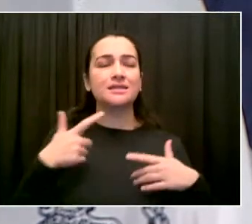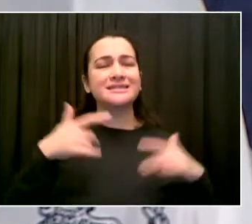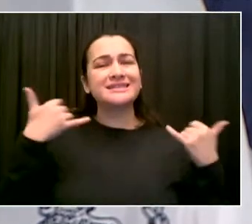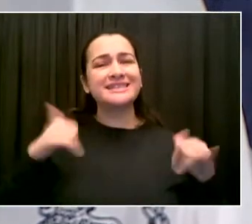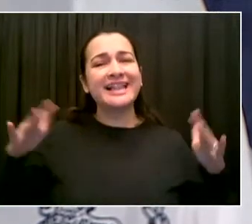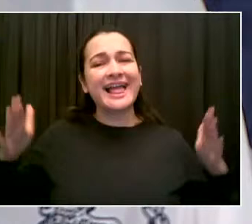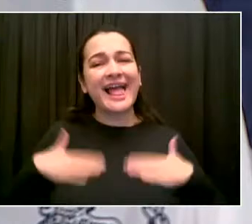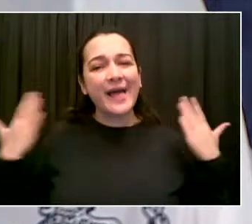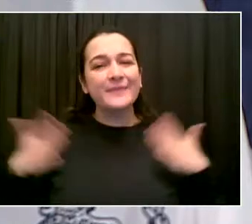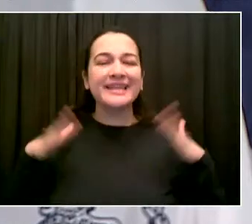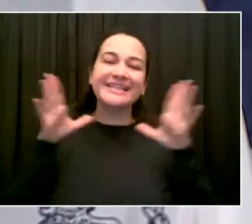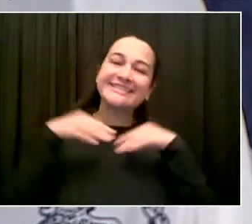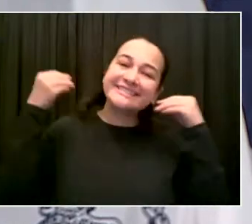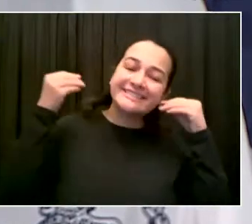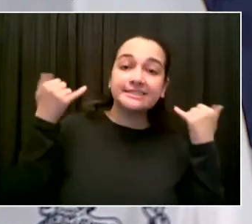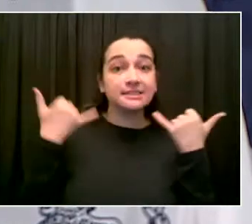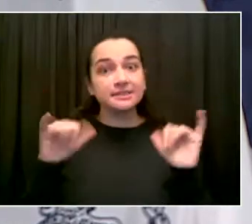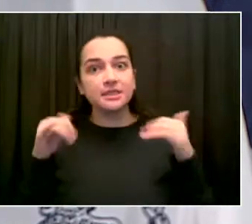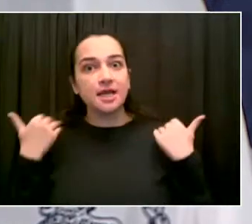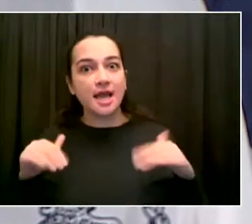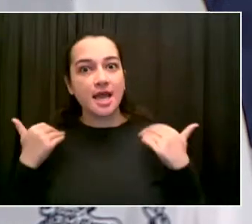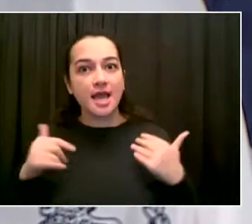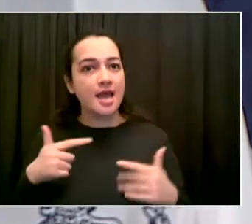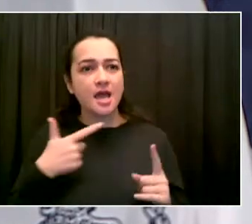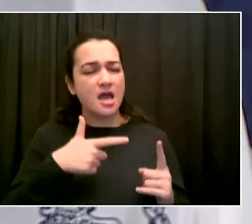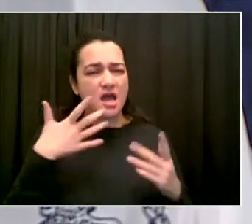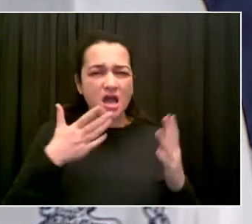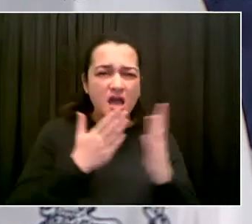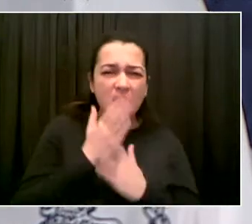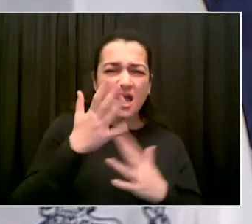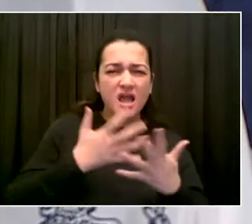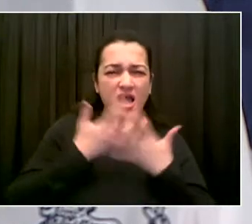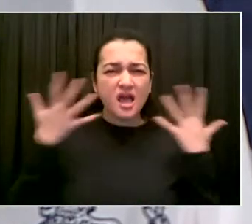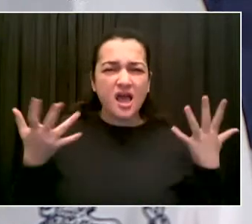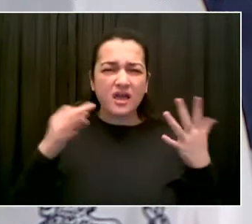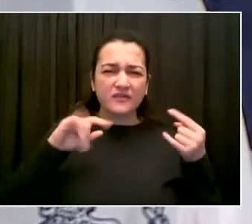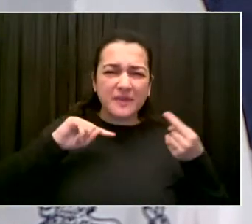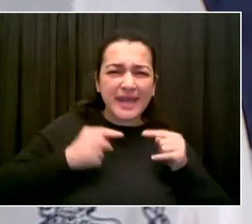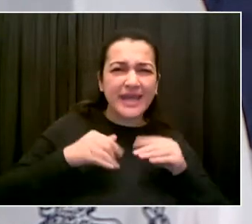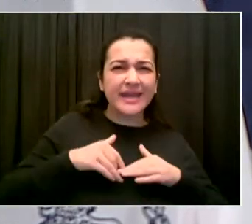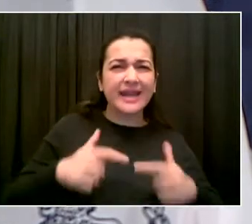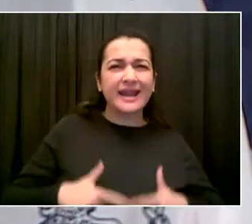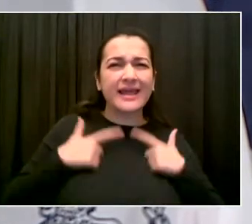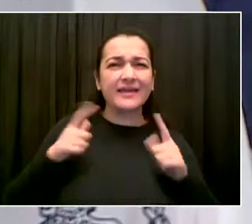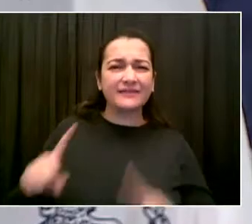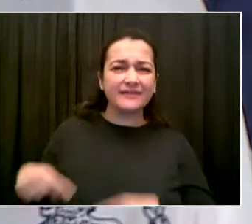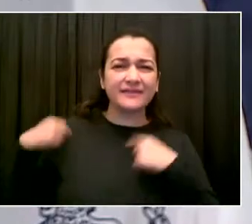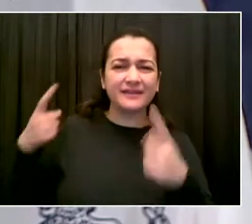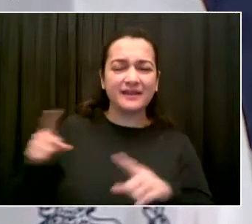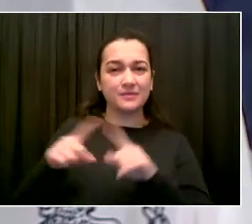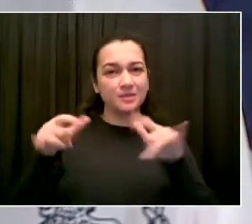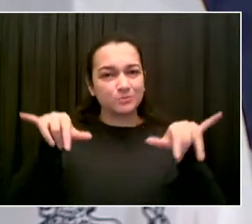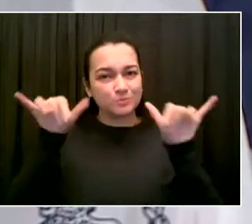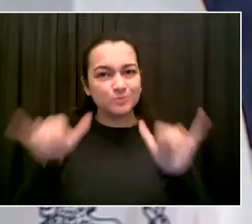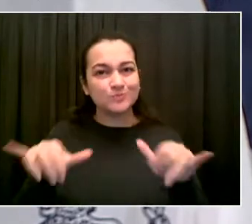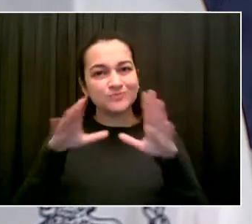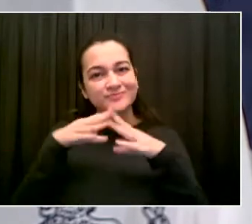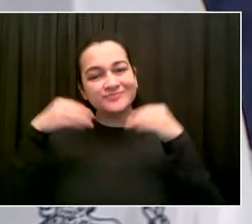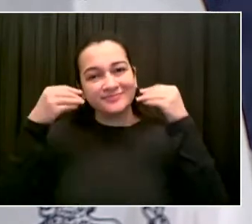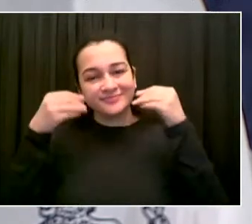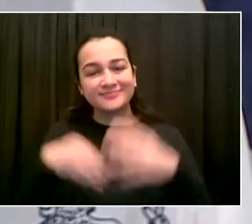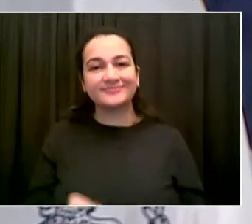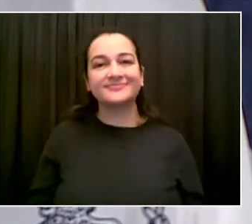of Auschwitz. I met Sarah Teichman, who survived the Bergen-Belsen camp, the same thing, full of life and energy and